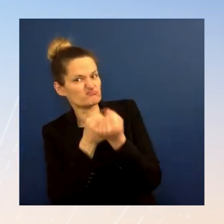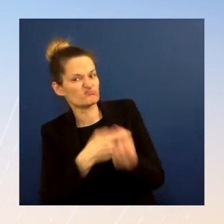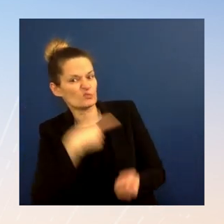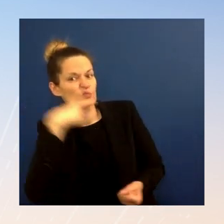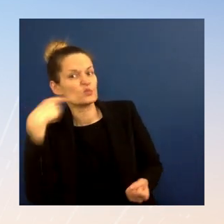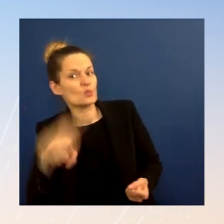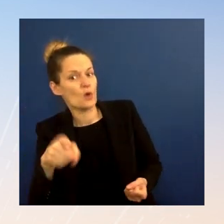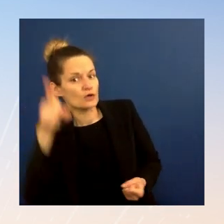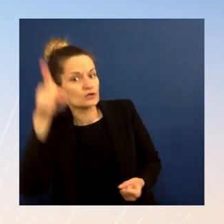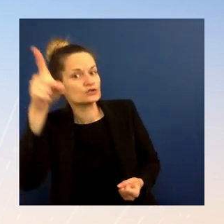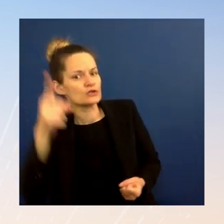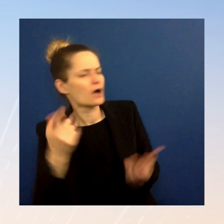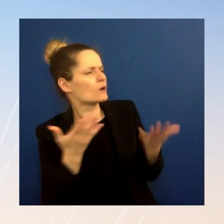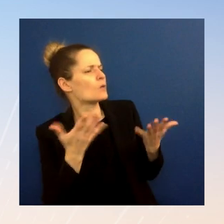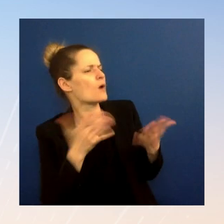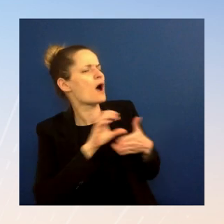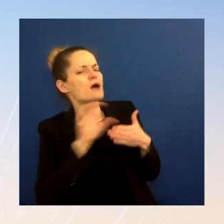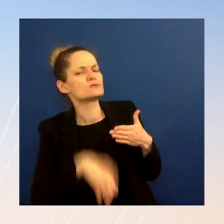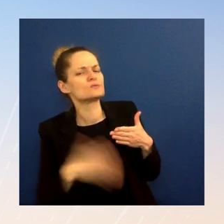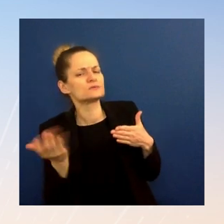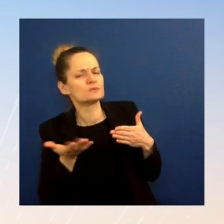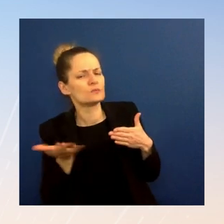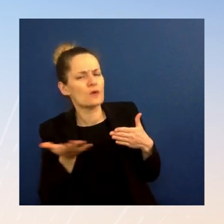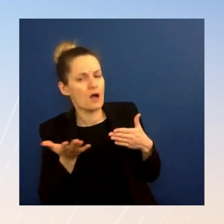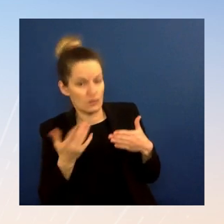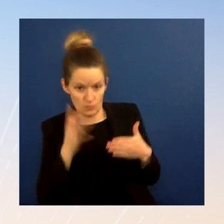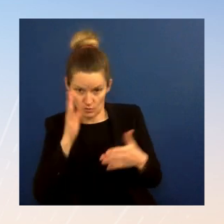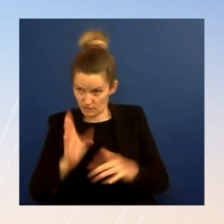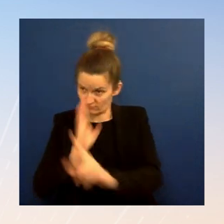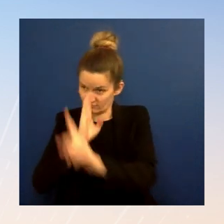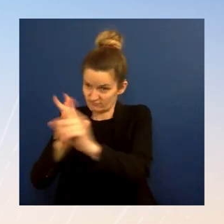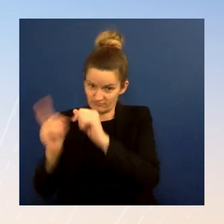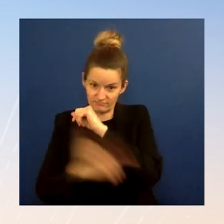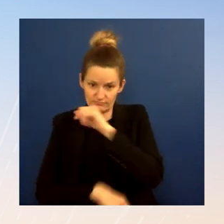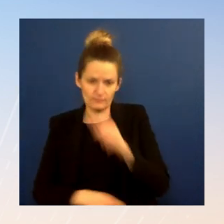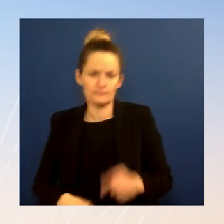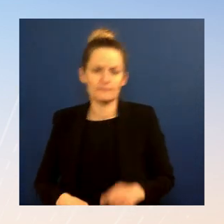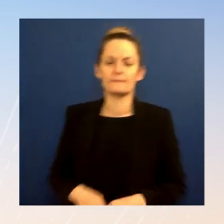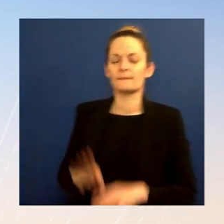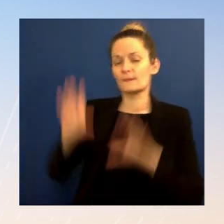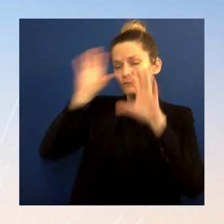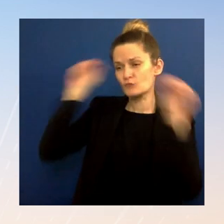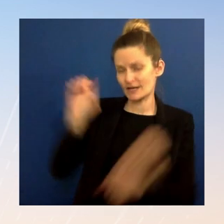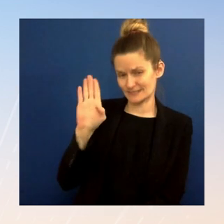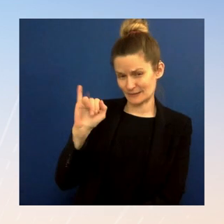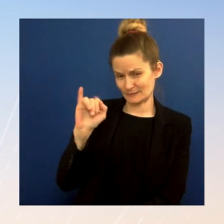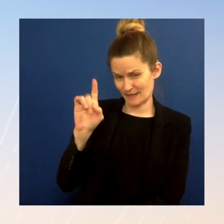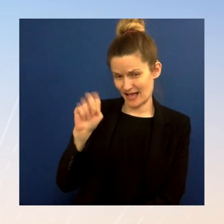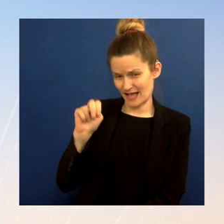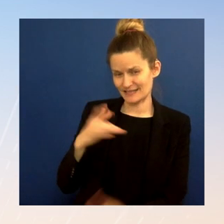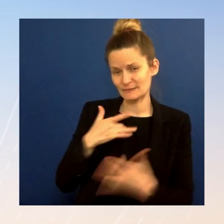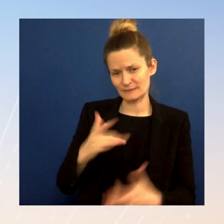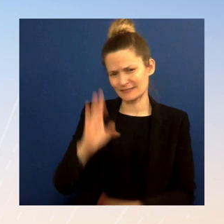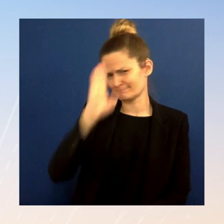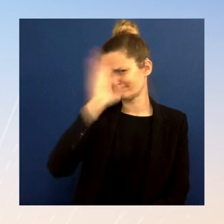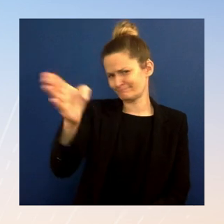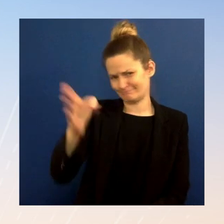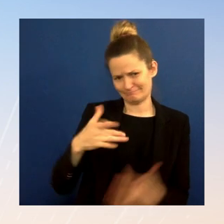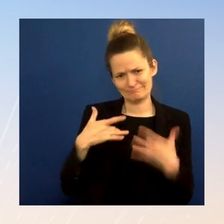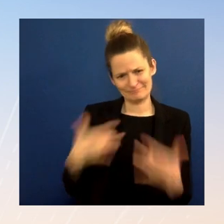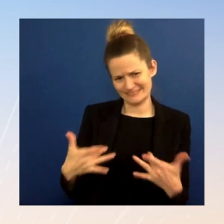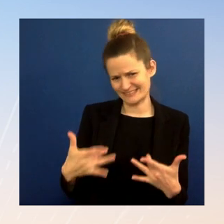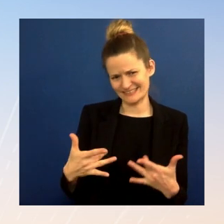Xi. But we'll let the call happen, and I'm sure we'll have more to read out for you after the call. Do you have any idea what military equipment they are thinking